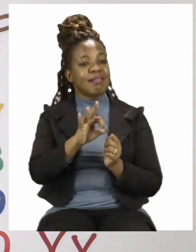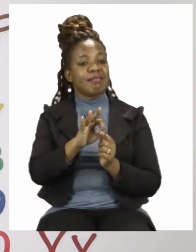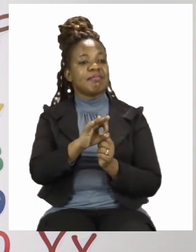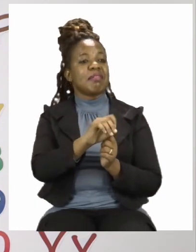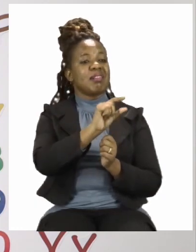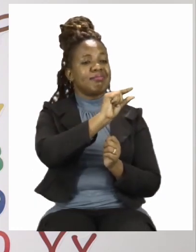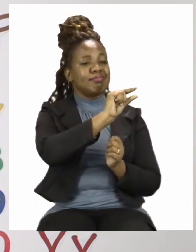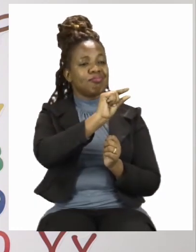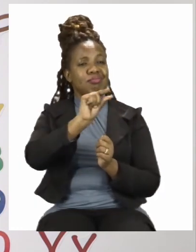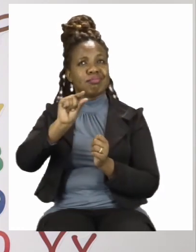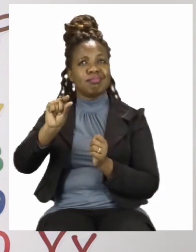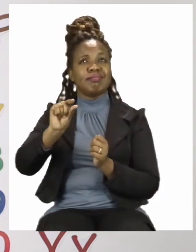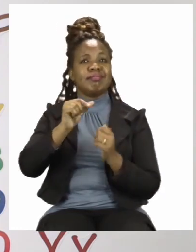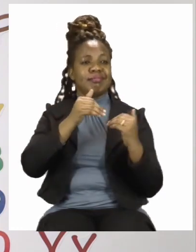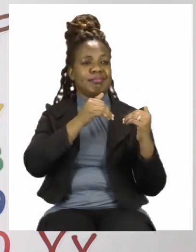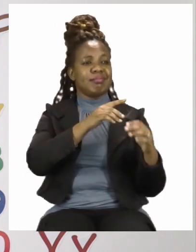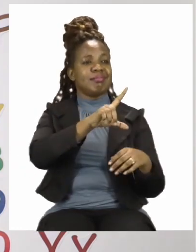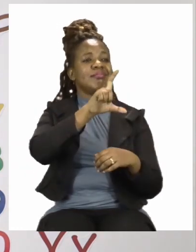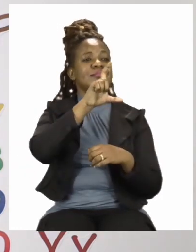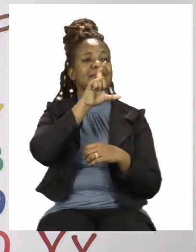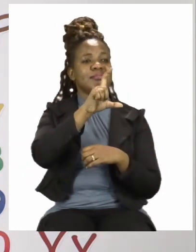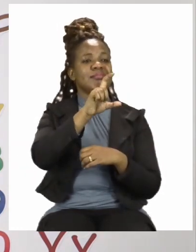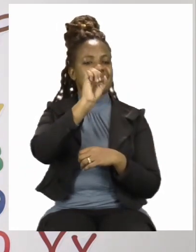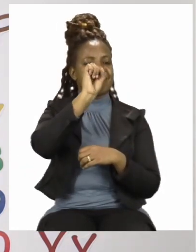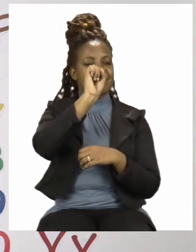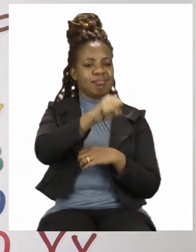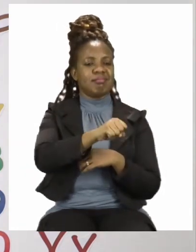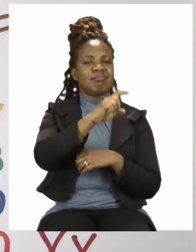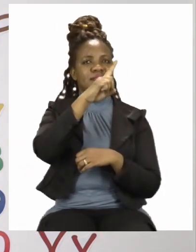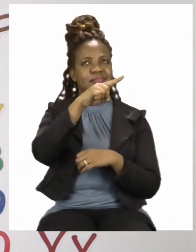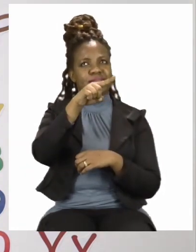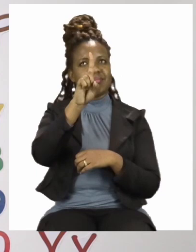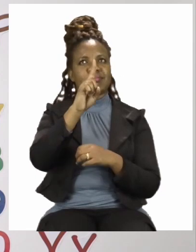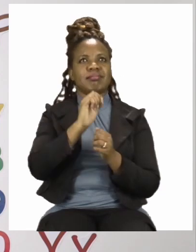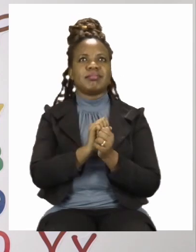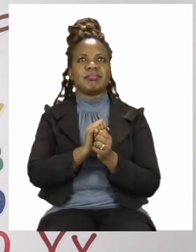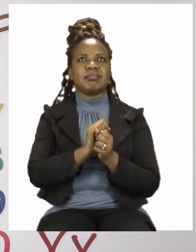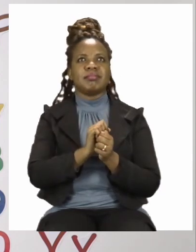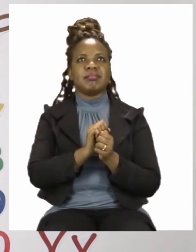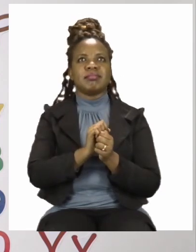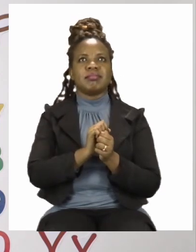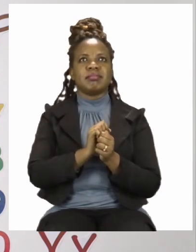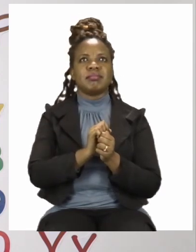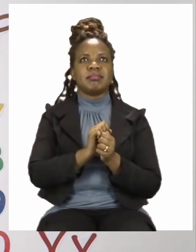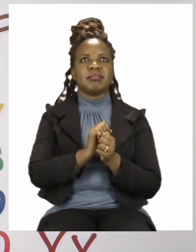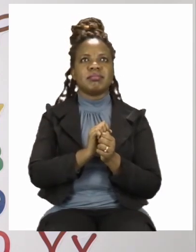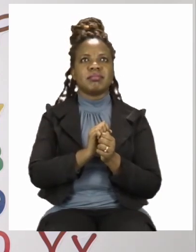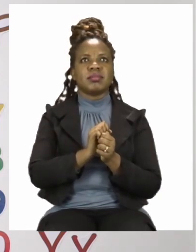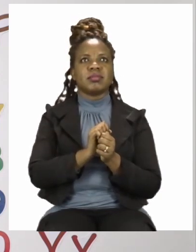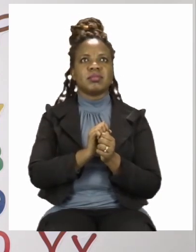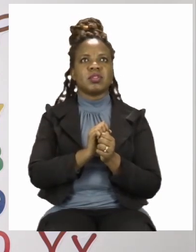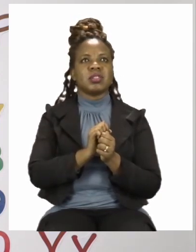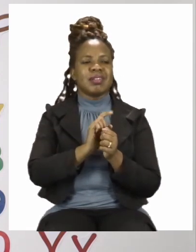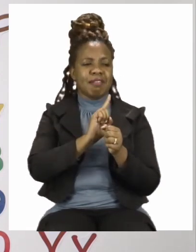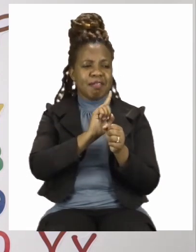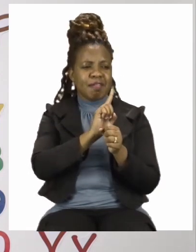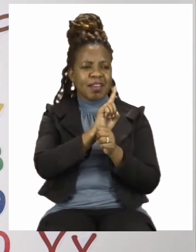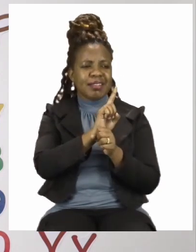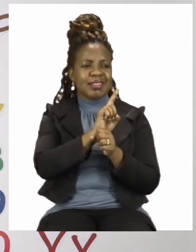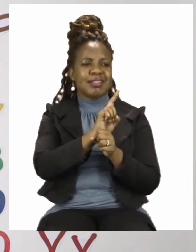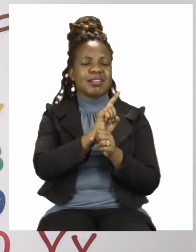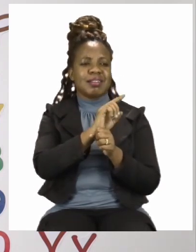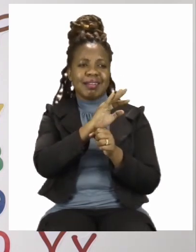the letter that begins. Not both of the letters for the word, but just one